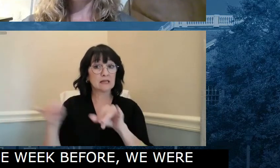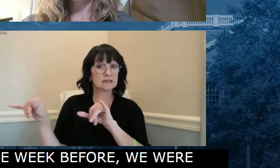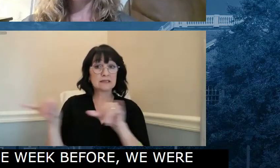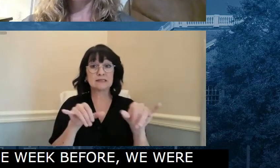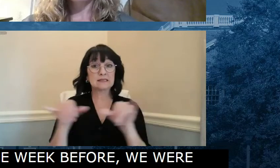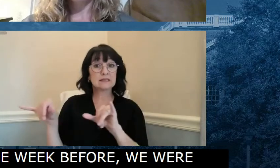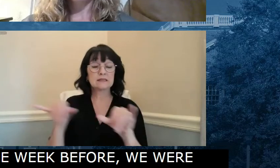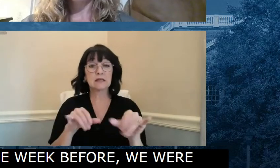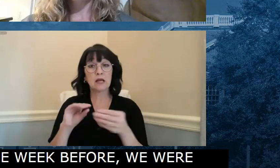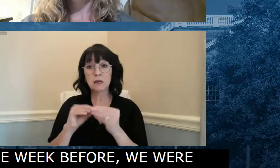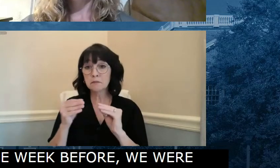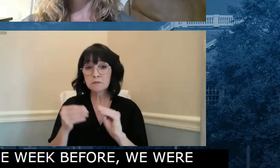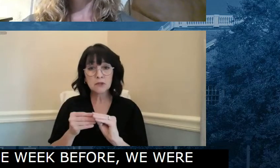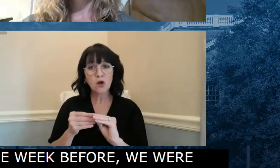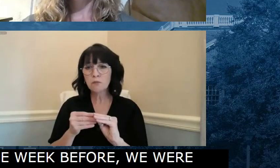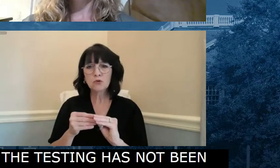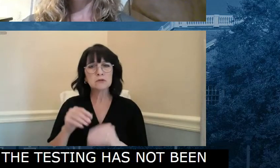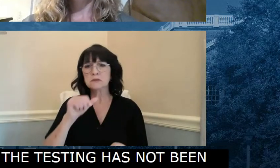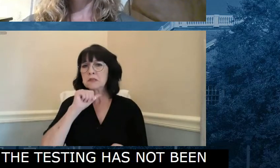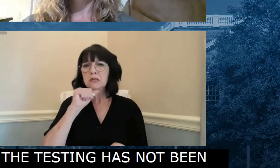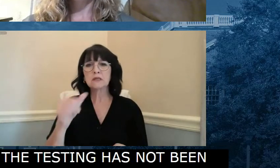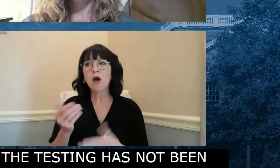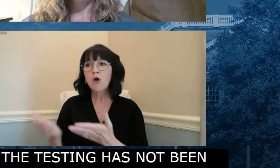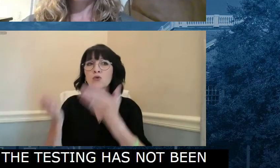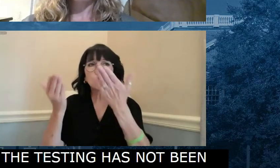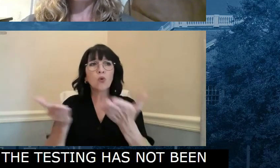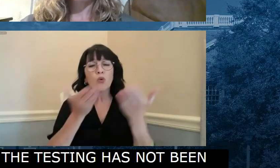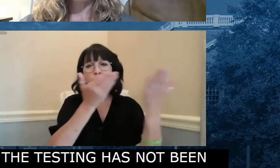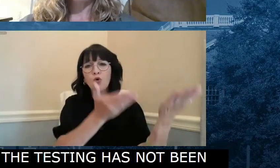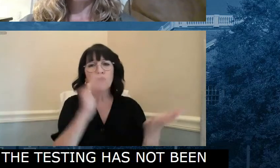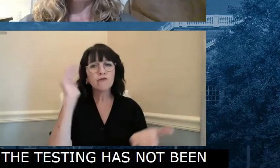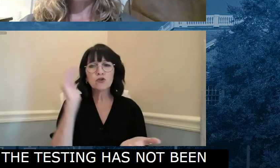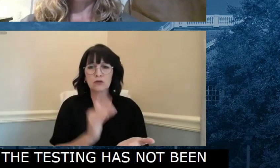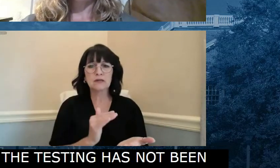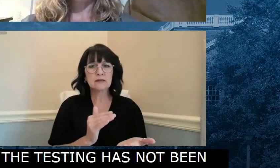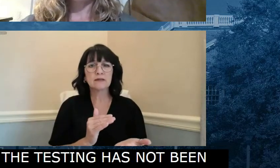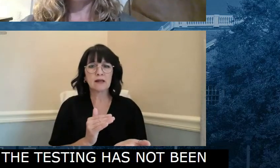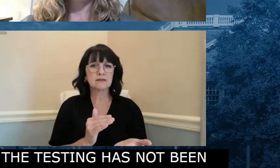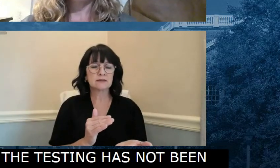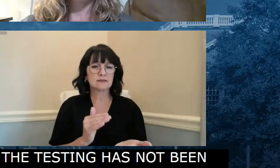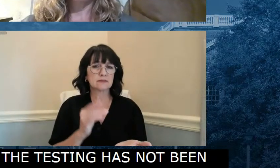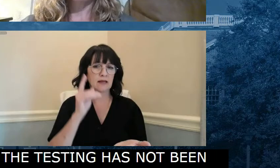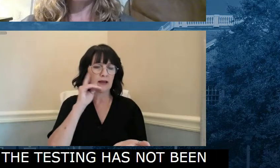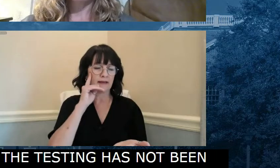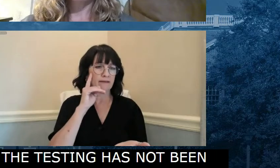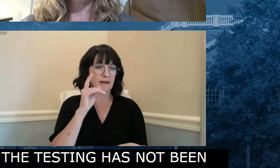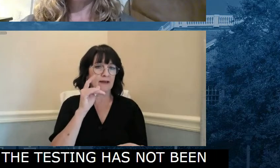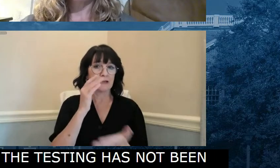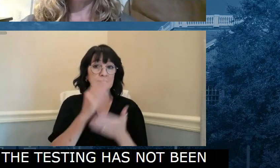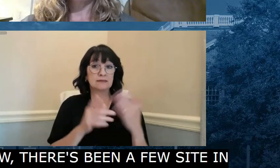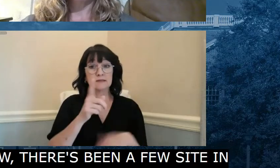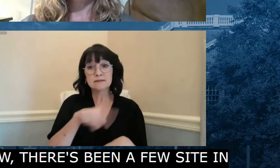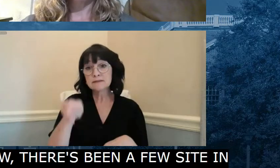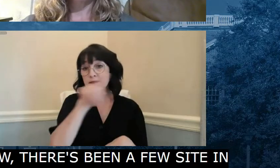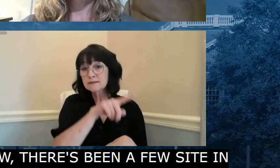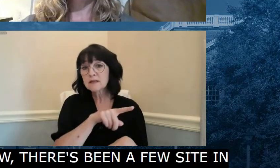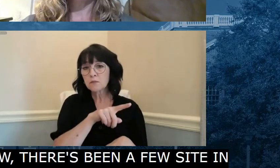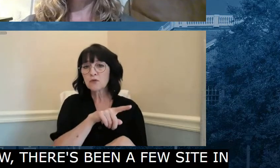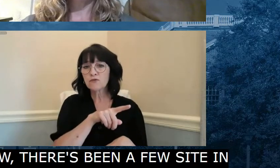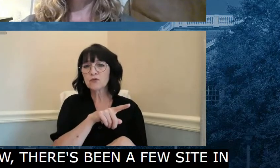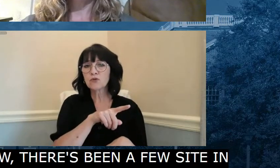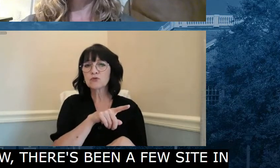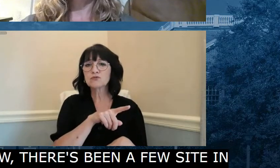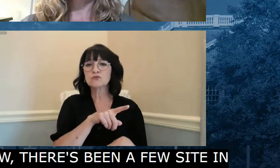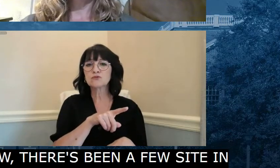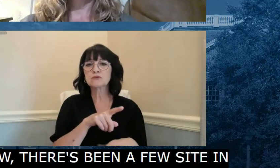back. There have been a few, I think there's been a few sites that were in the single digits a week that we we've shut